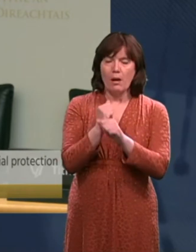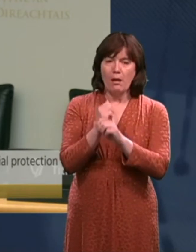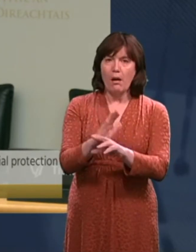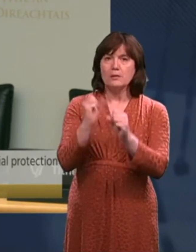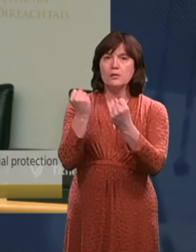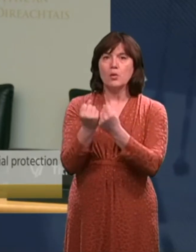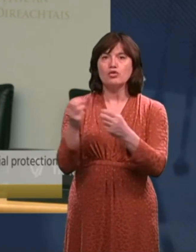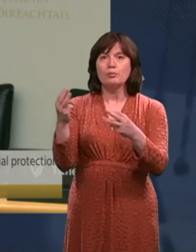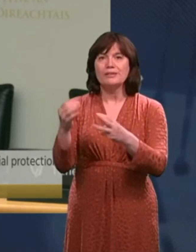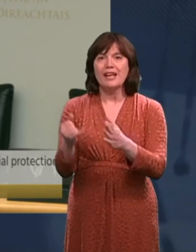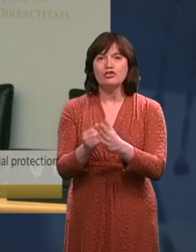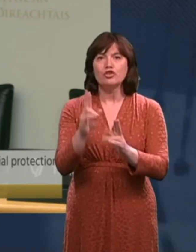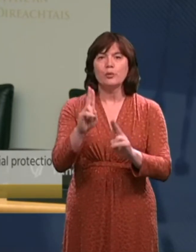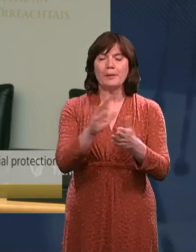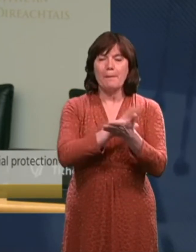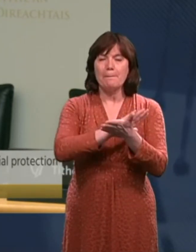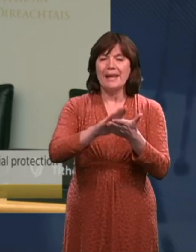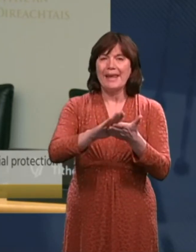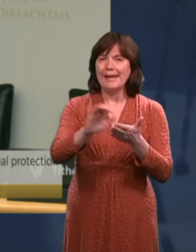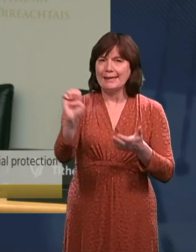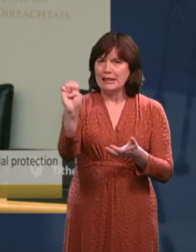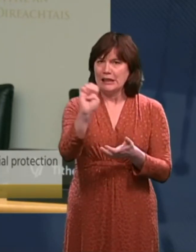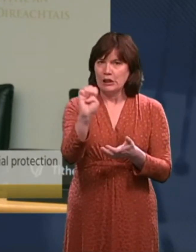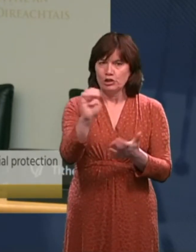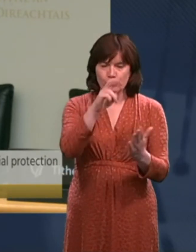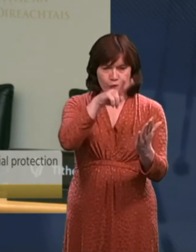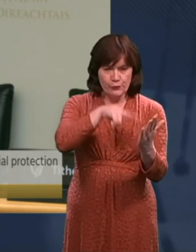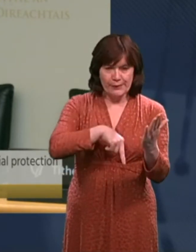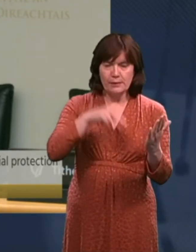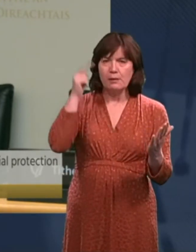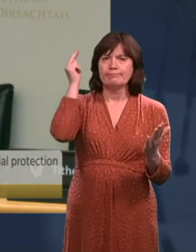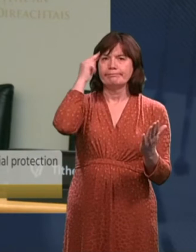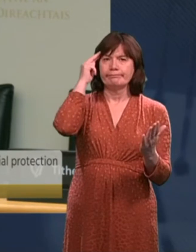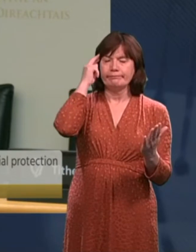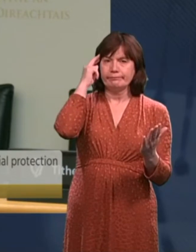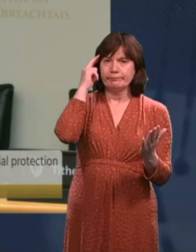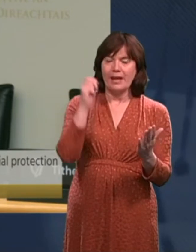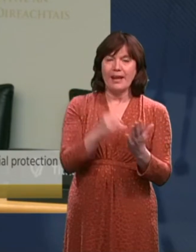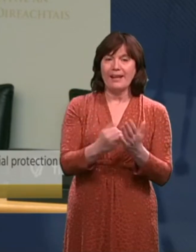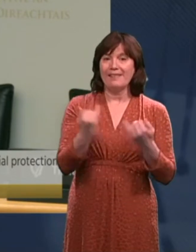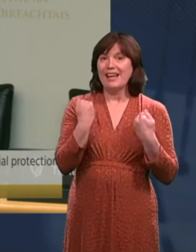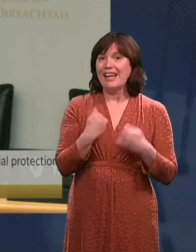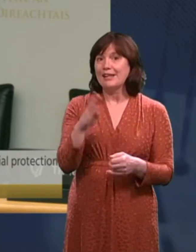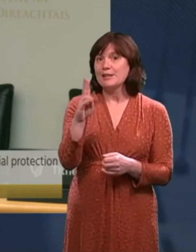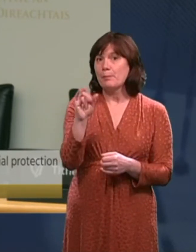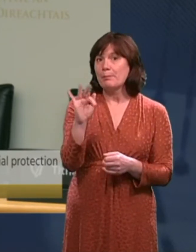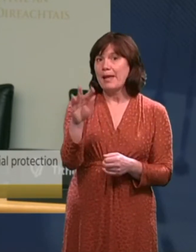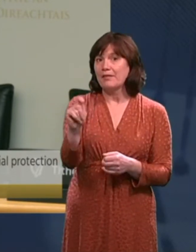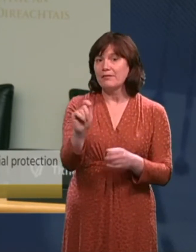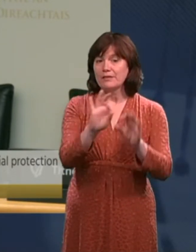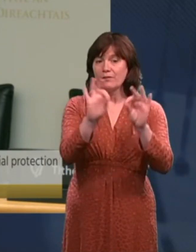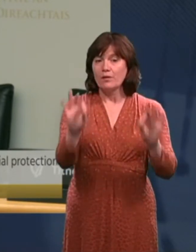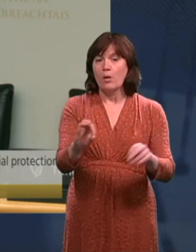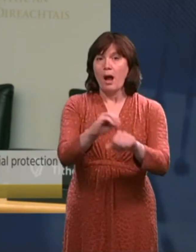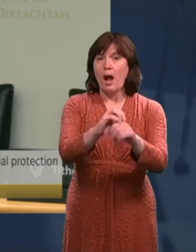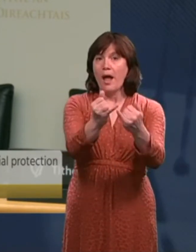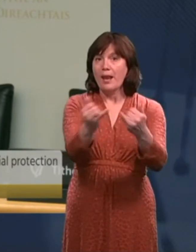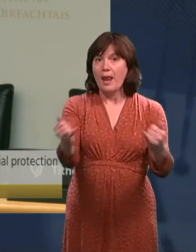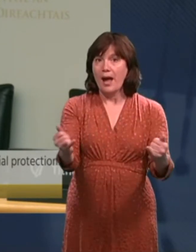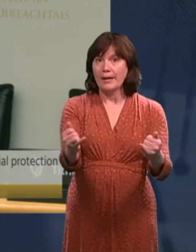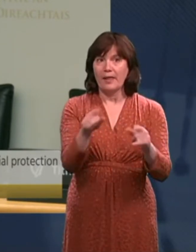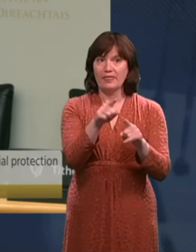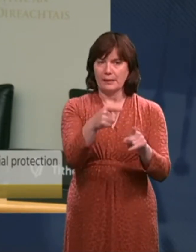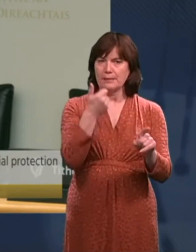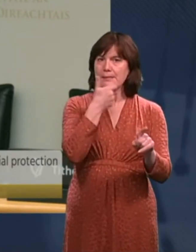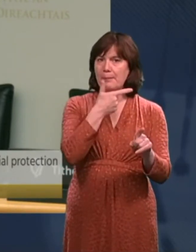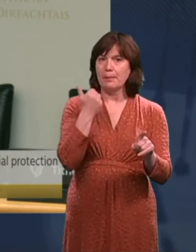should be available in plain English and consistent. For example, the enhanced illness benefit form online is much more simple than the paper version.